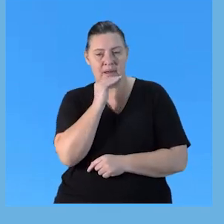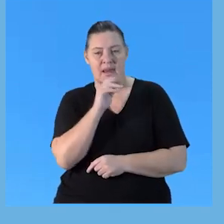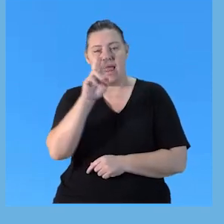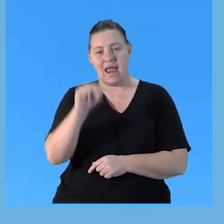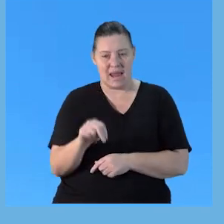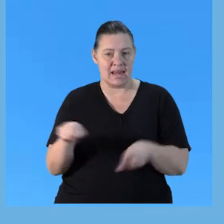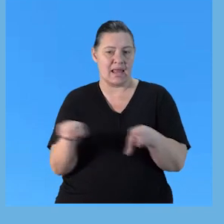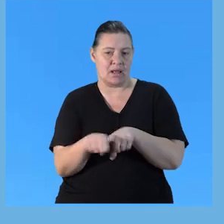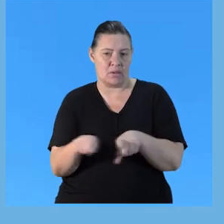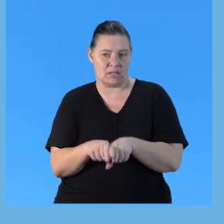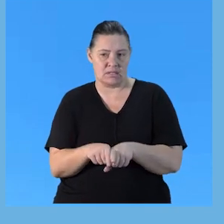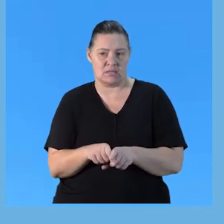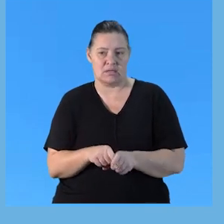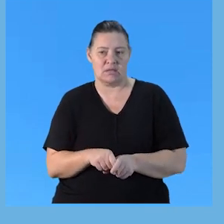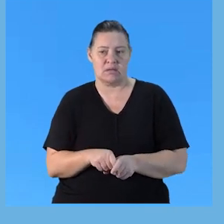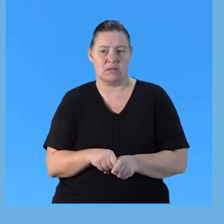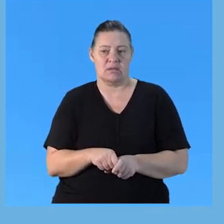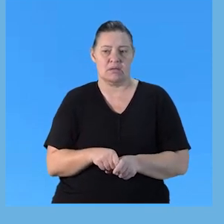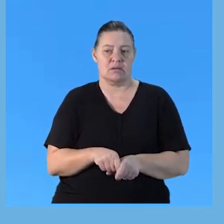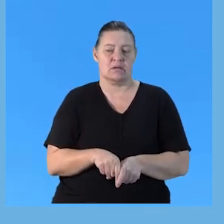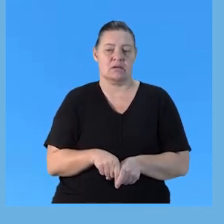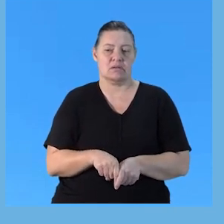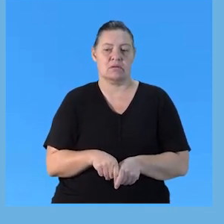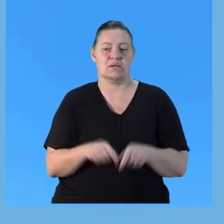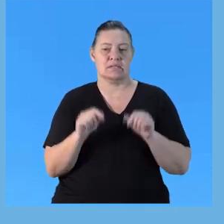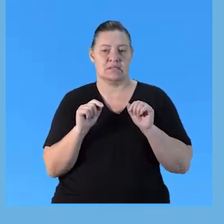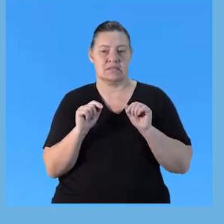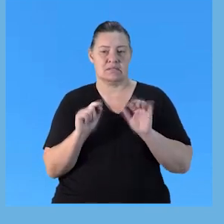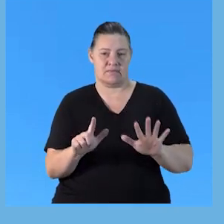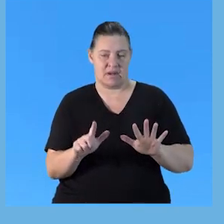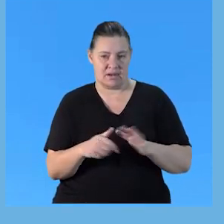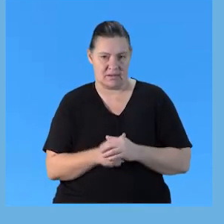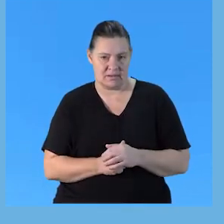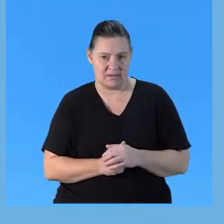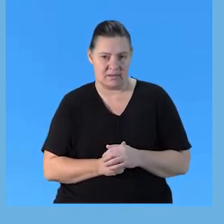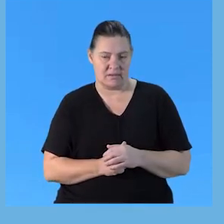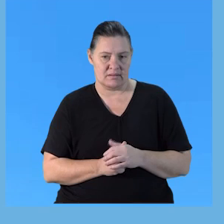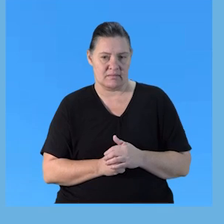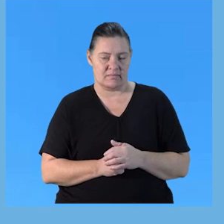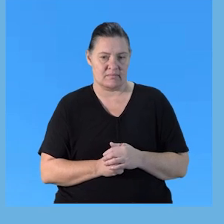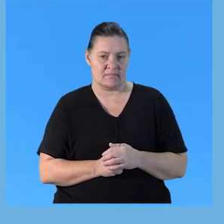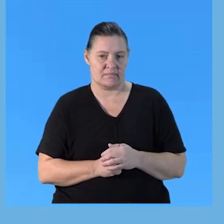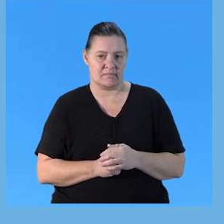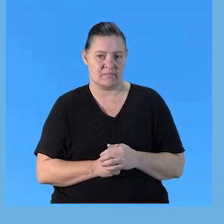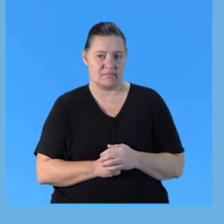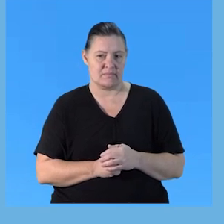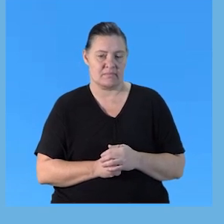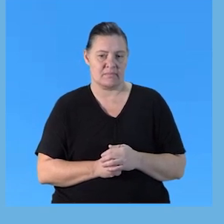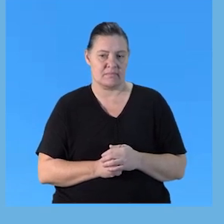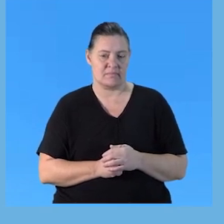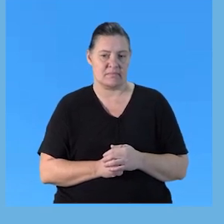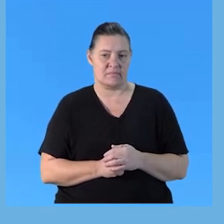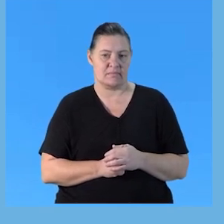the symbols of each of the components that are listed and then also give their functions. So we have the components, the symbol, and